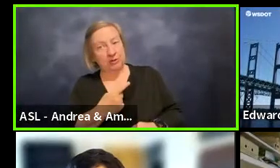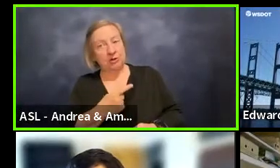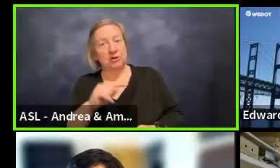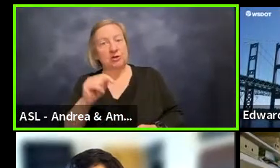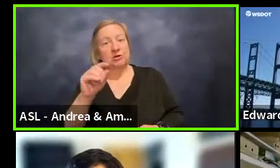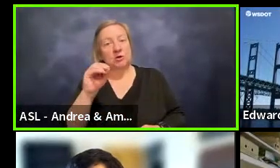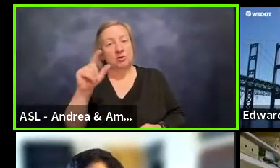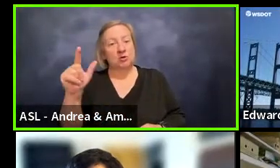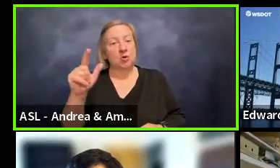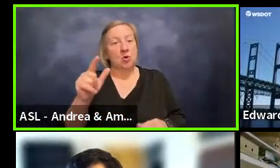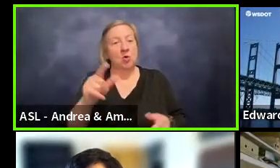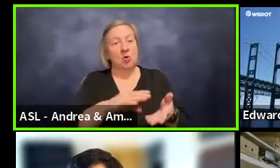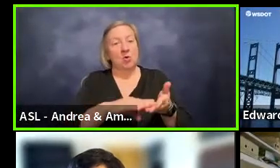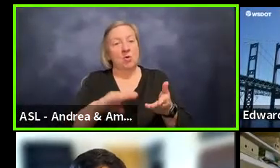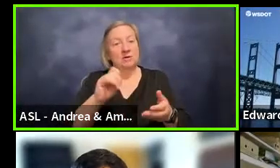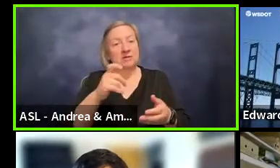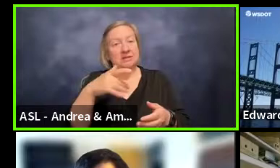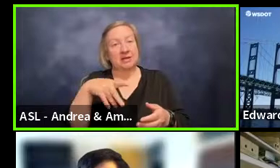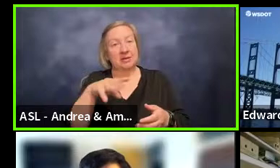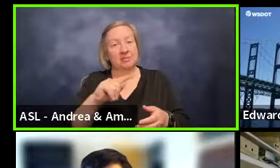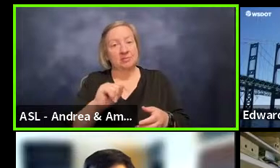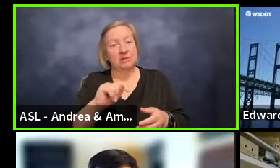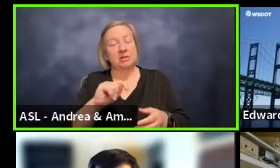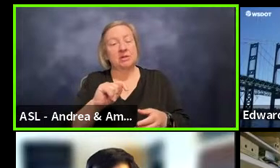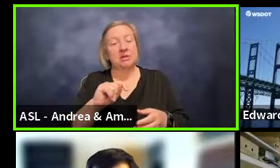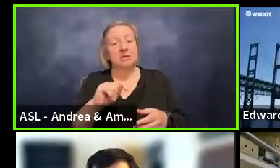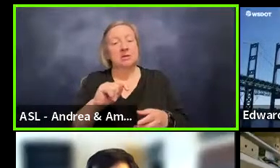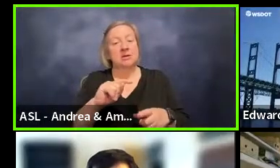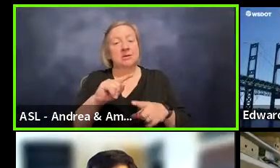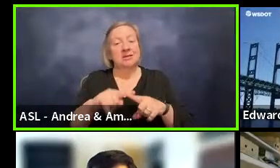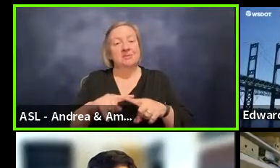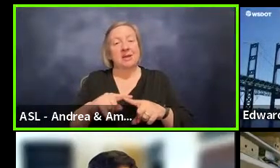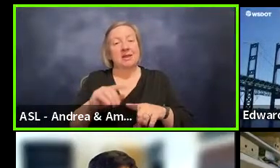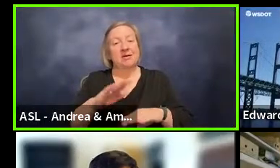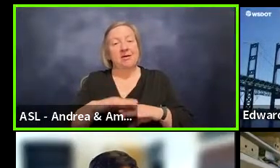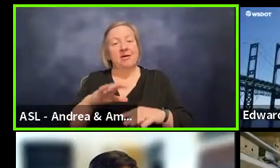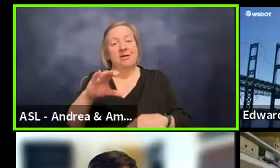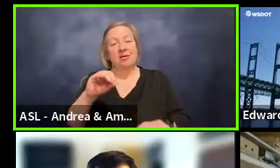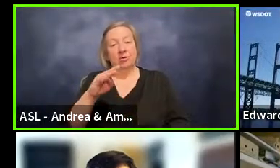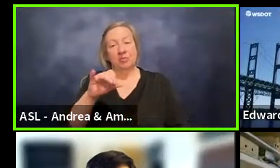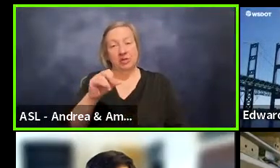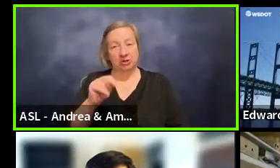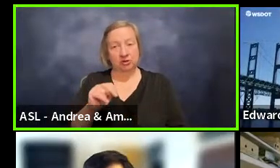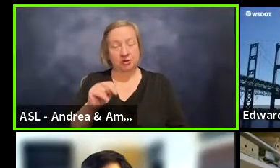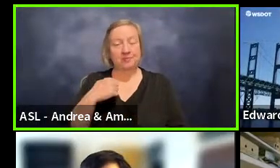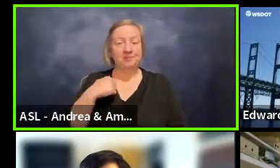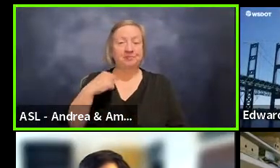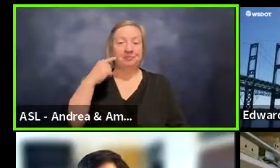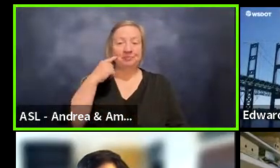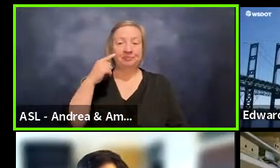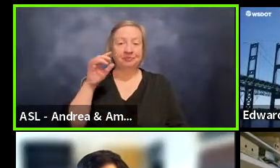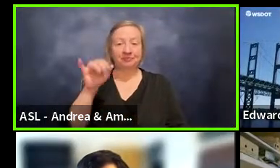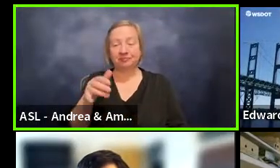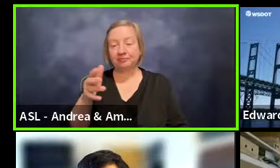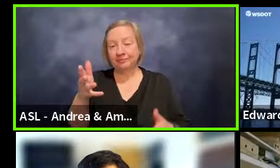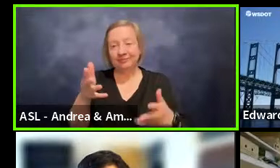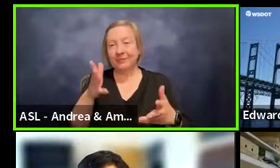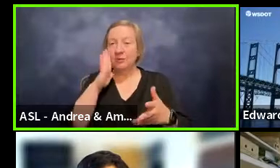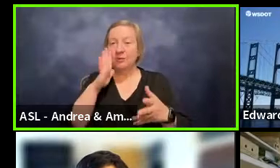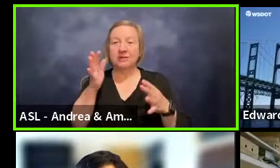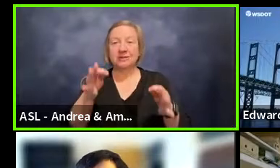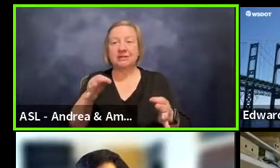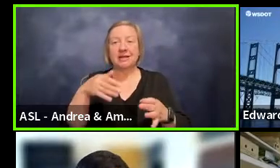Toll exemptions are under the purview of the commission. So I think that would be, that's coming up in the